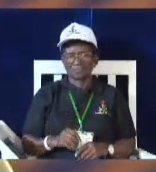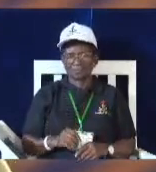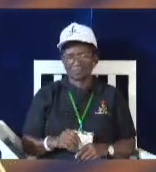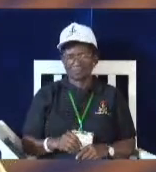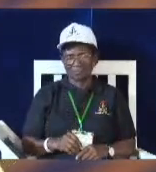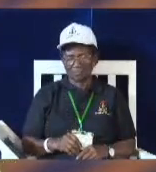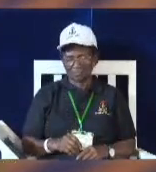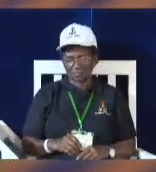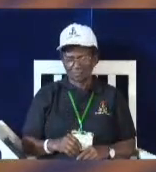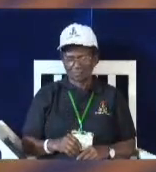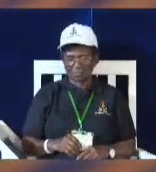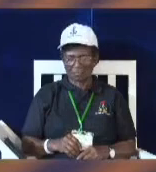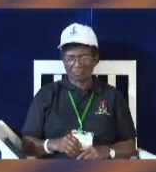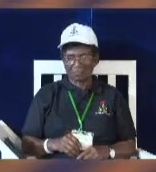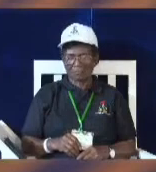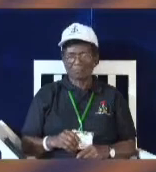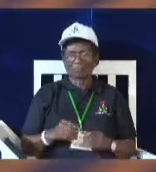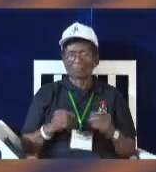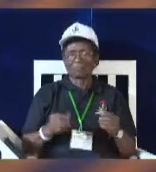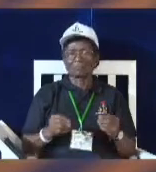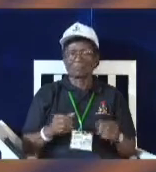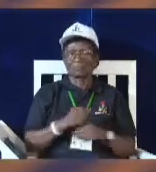I was on holidays.